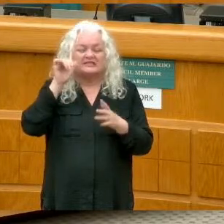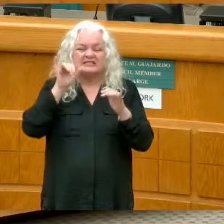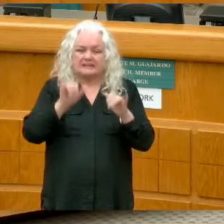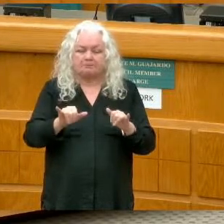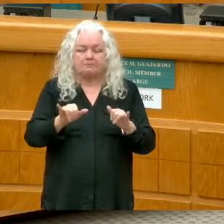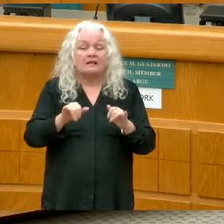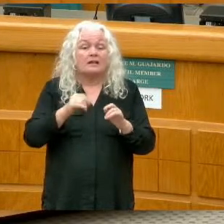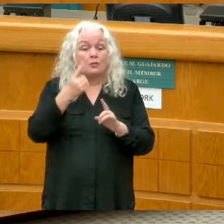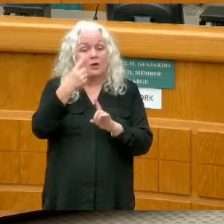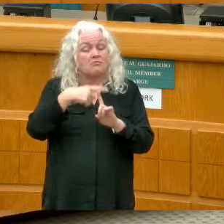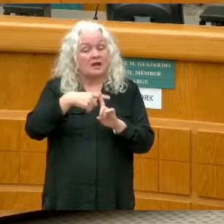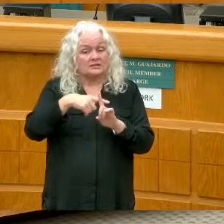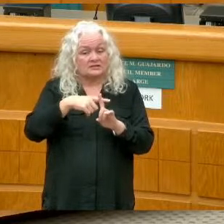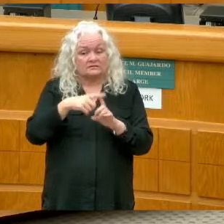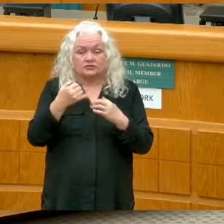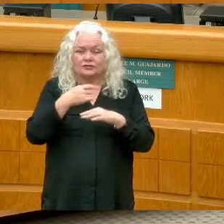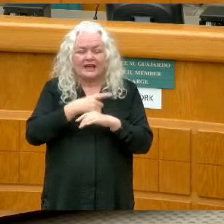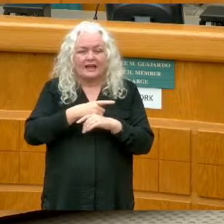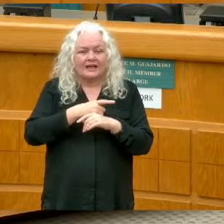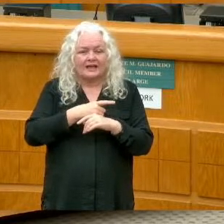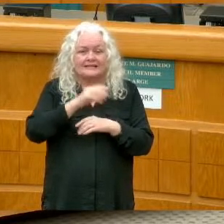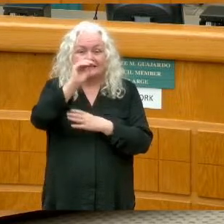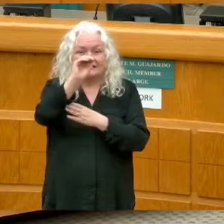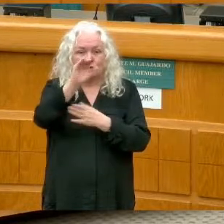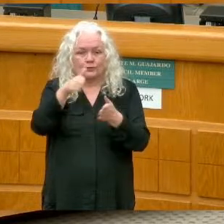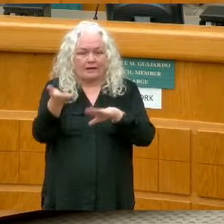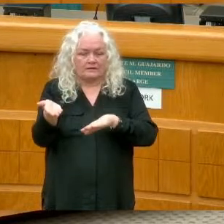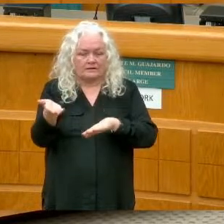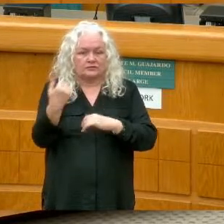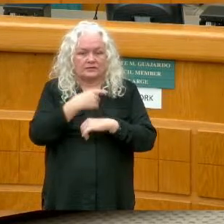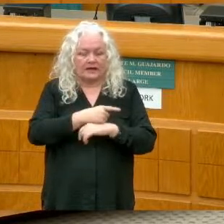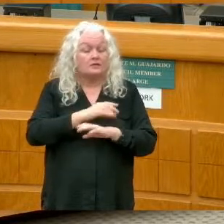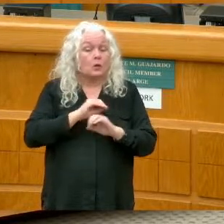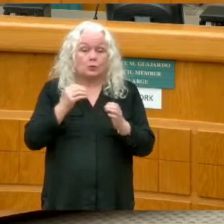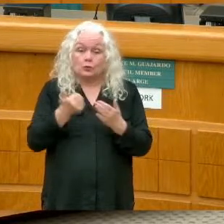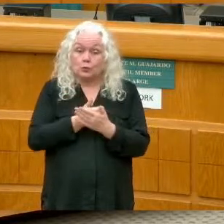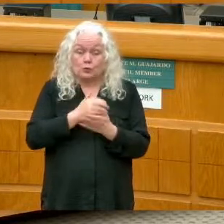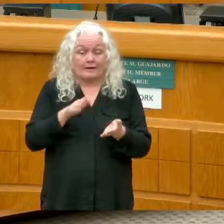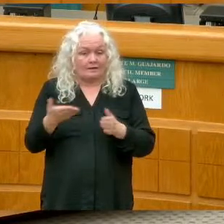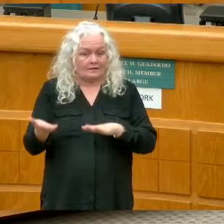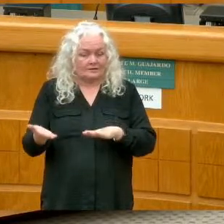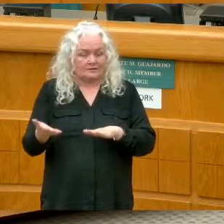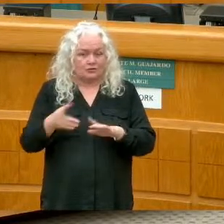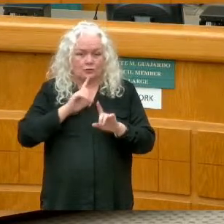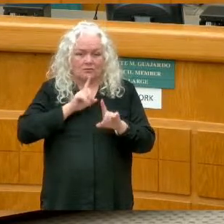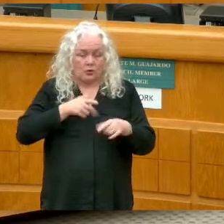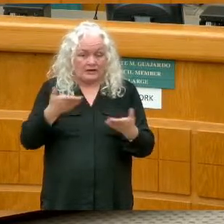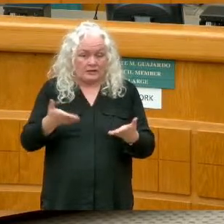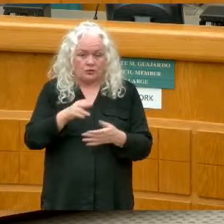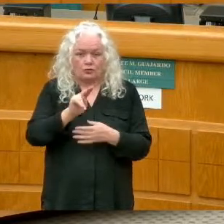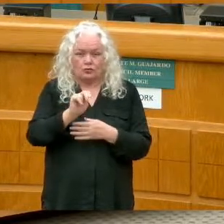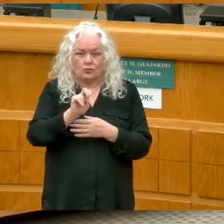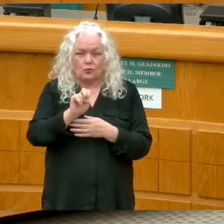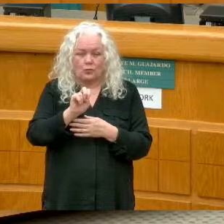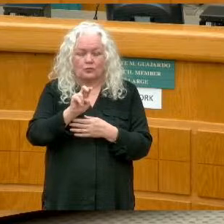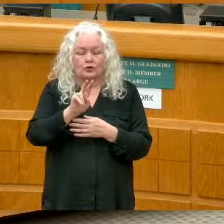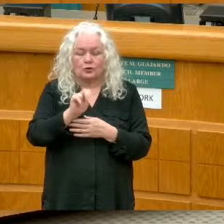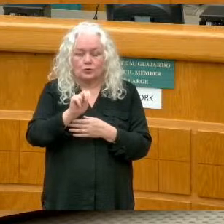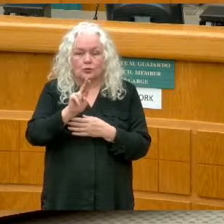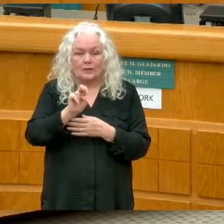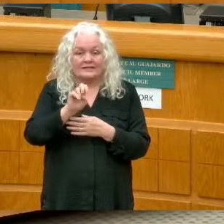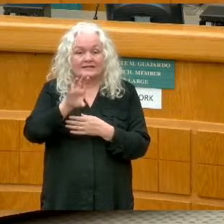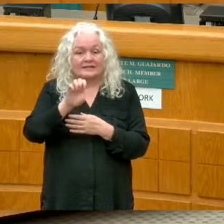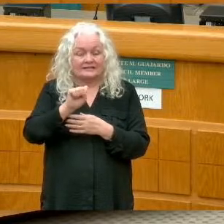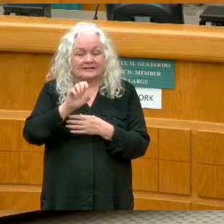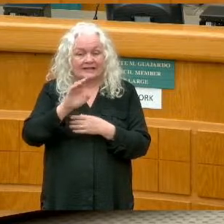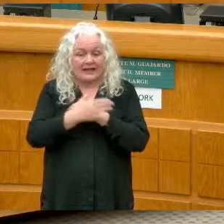that's one positive, is that today there are 0 deaths, no new deaths to report for Nueces County. And the last